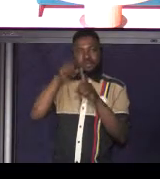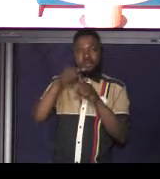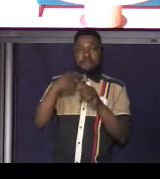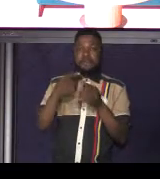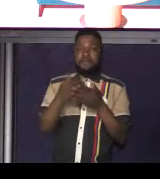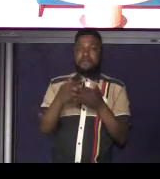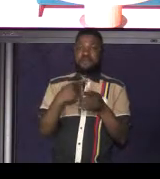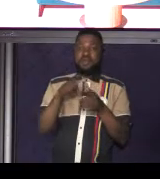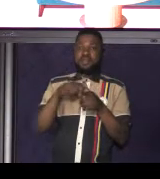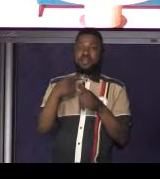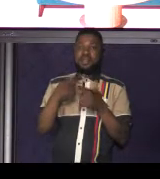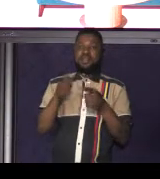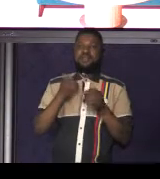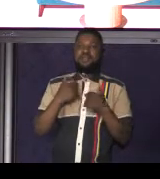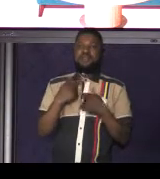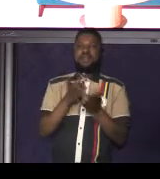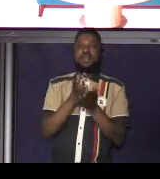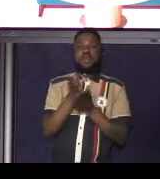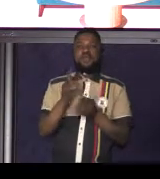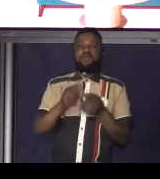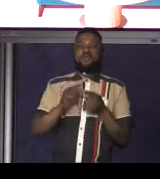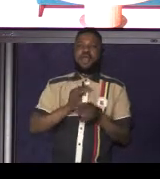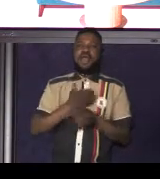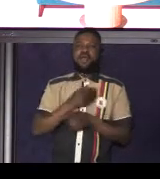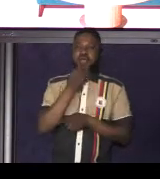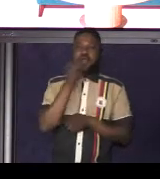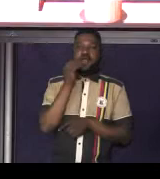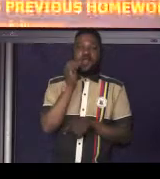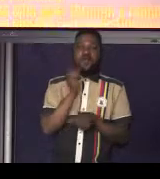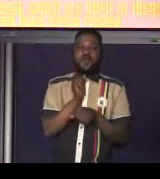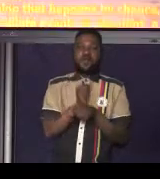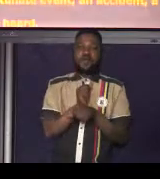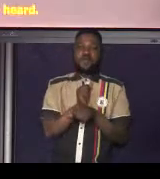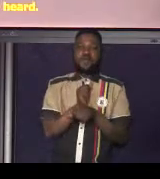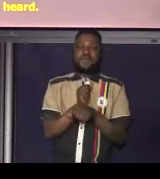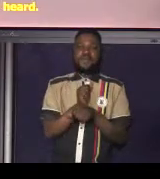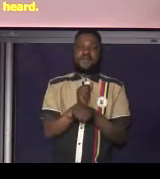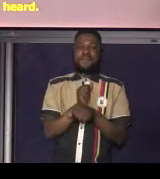lesson. But before then, let's have the correction to our homework.